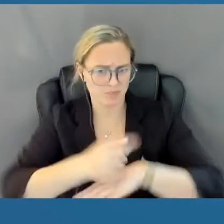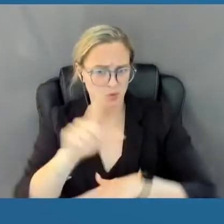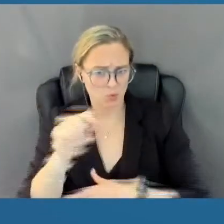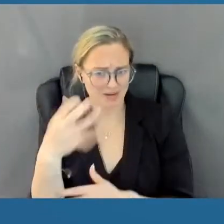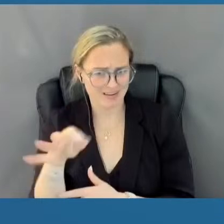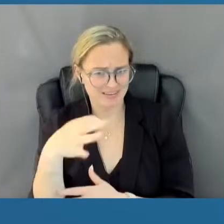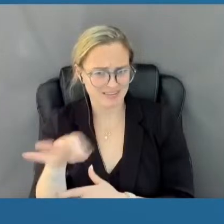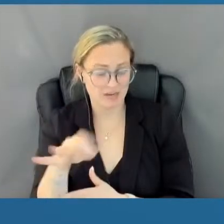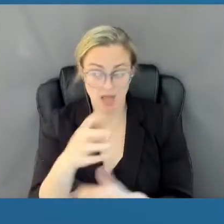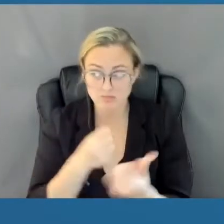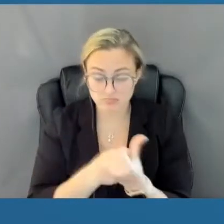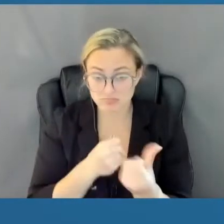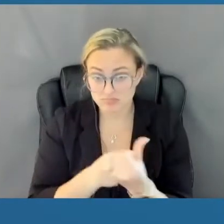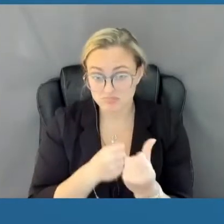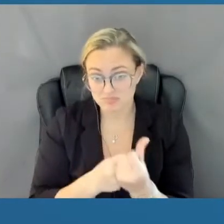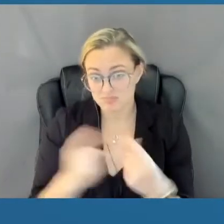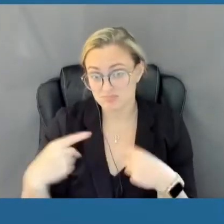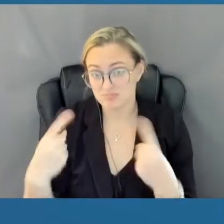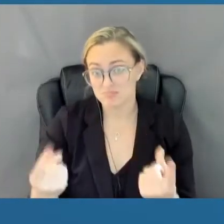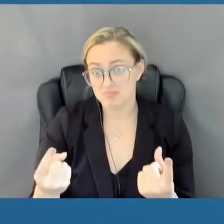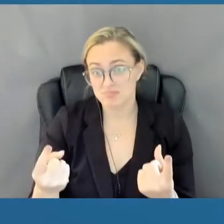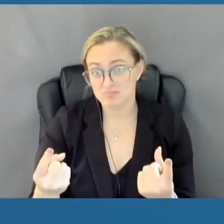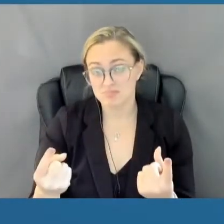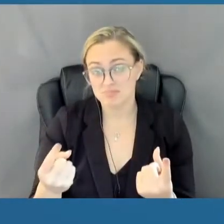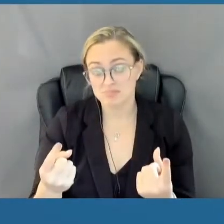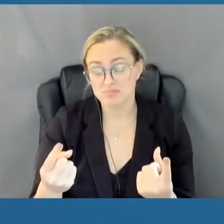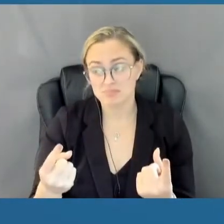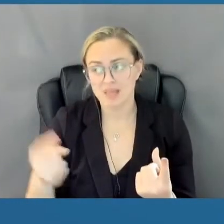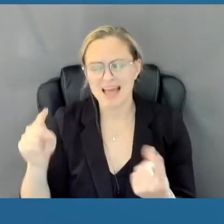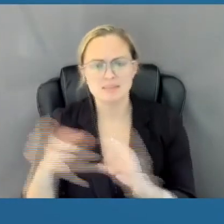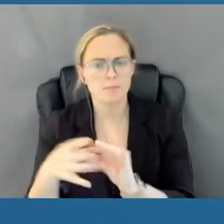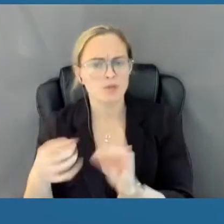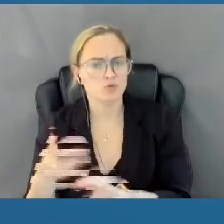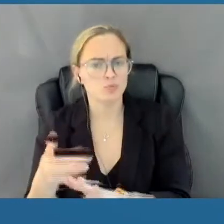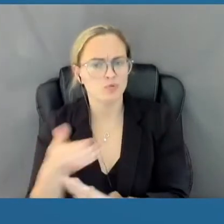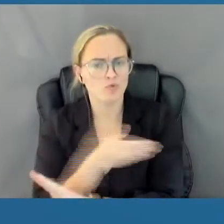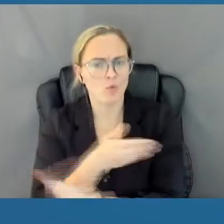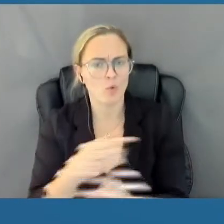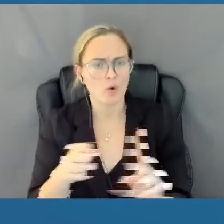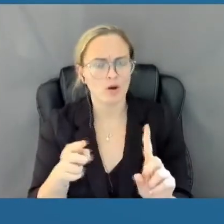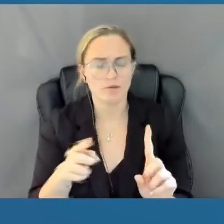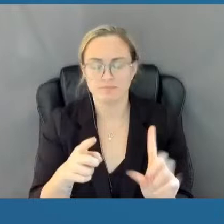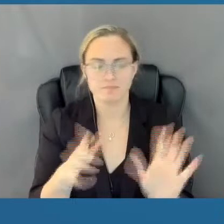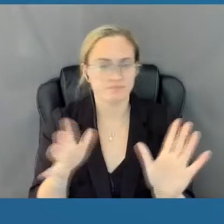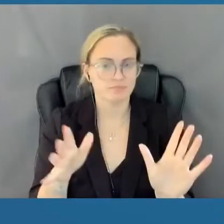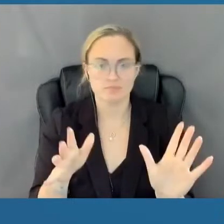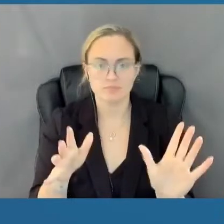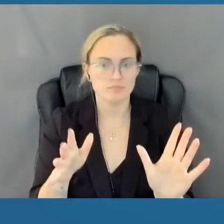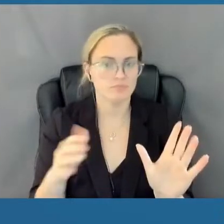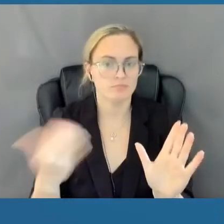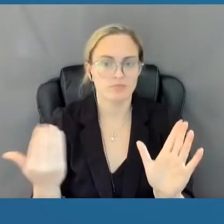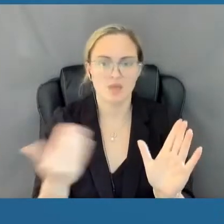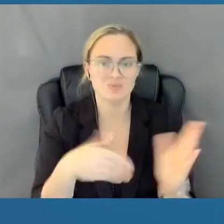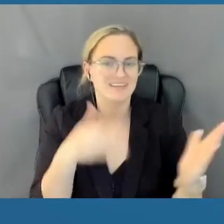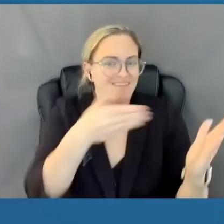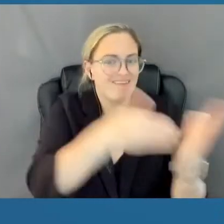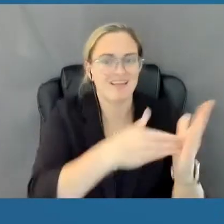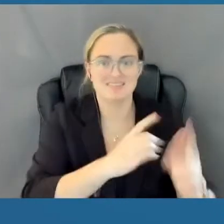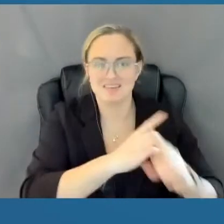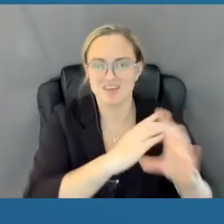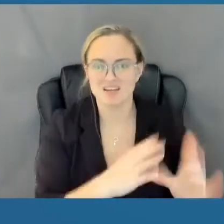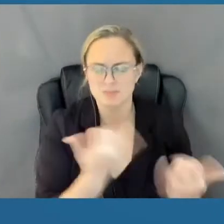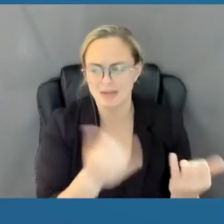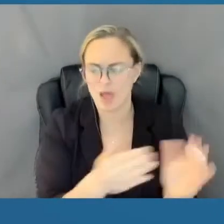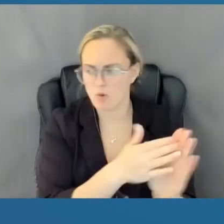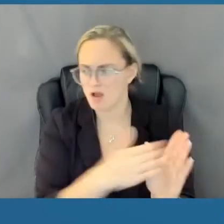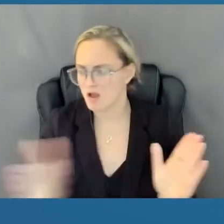and I've supported those. As I said before, the pendulum was too far against the defendants, but now it's gone too